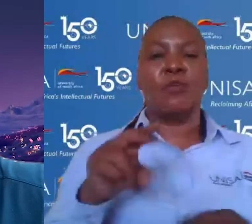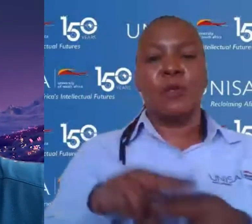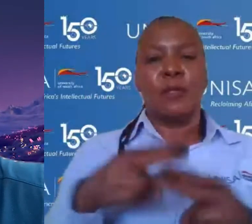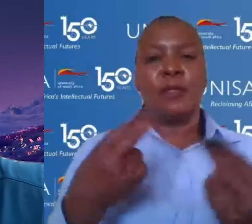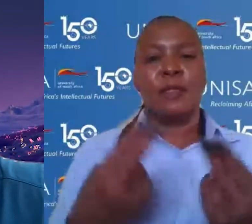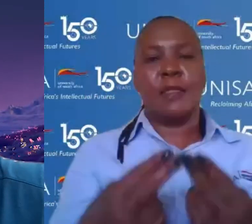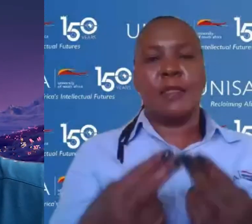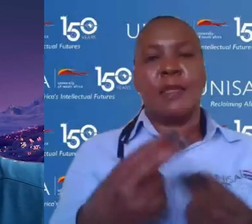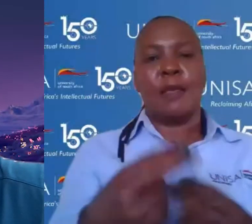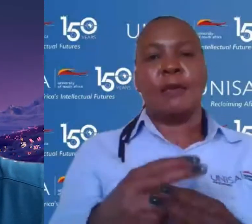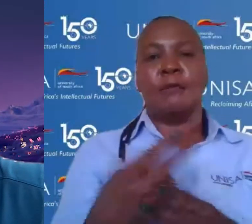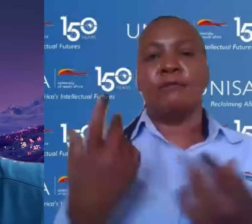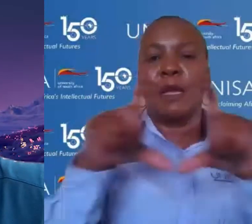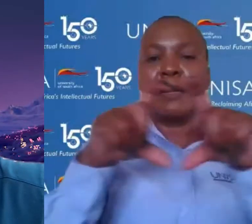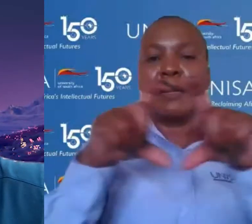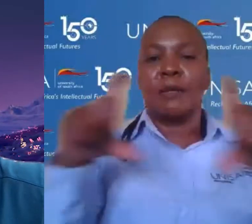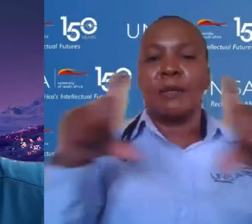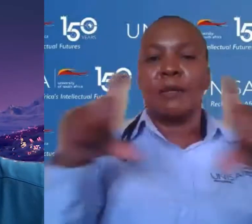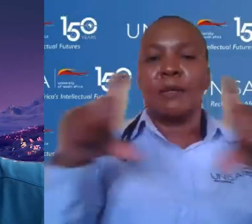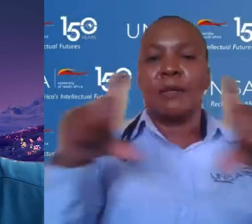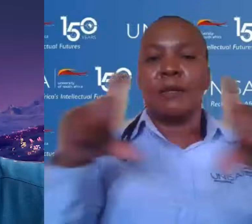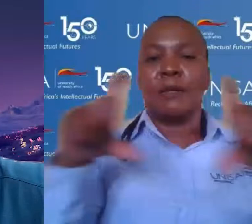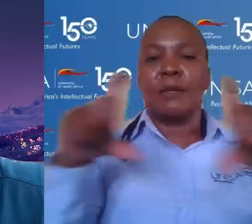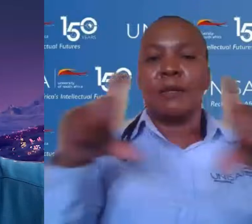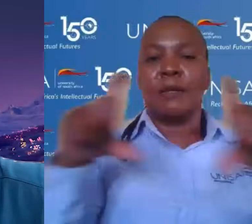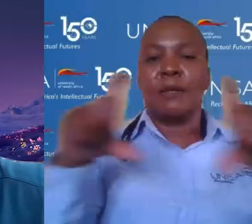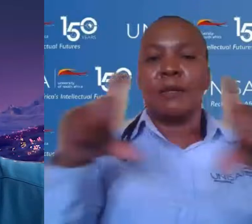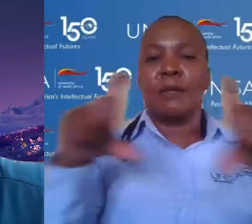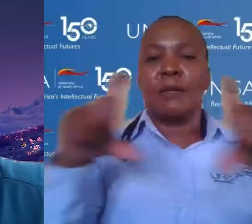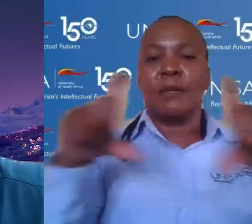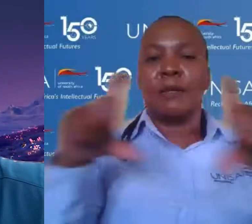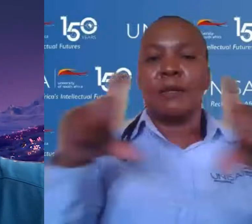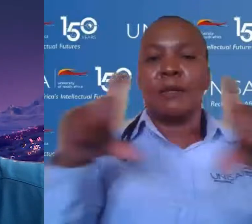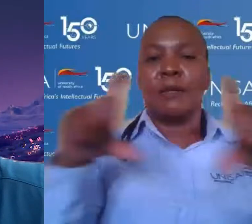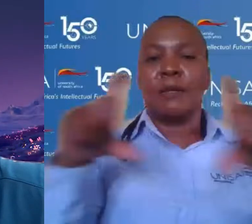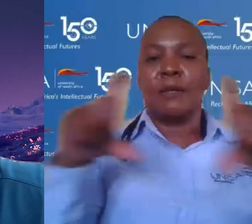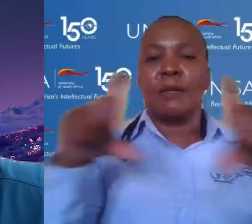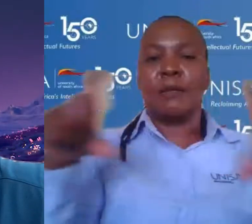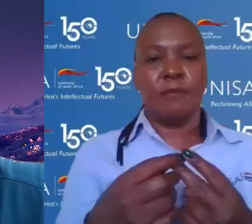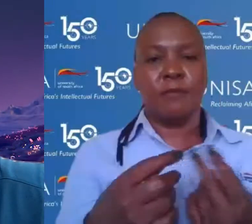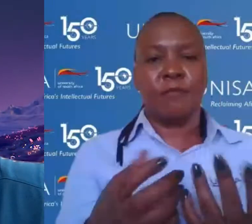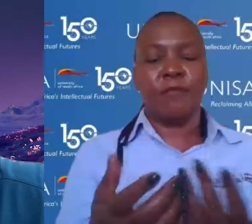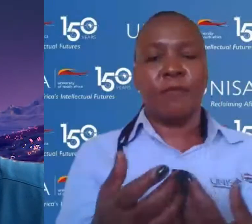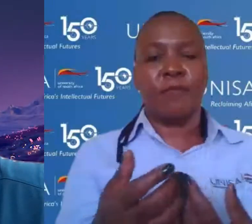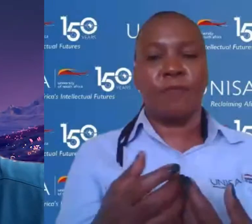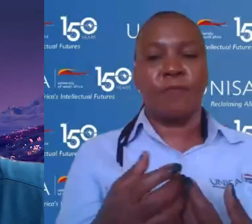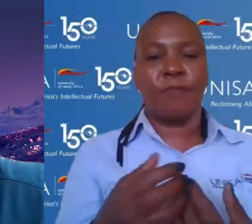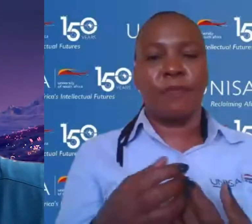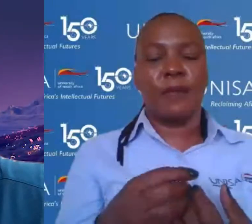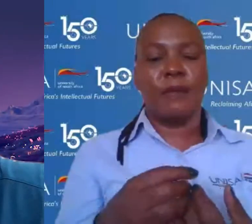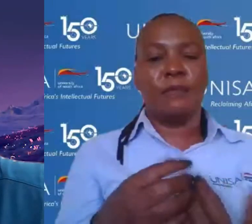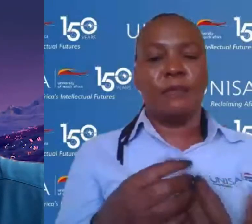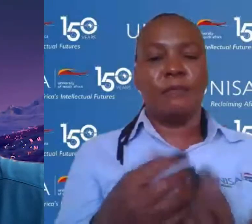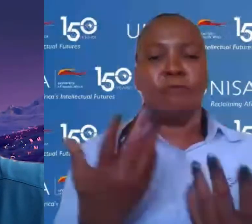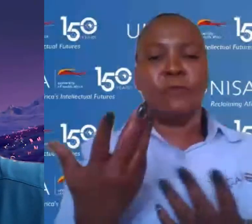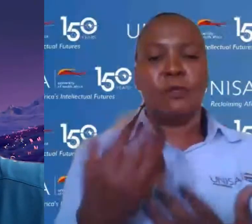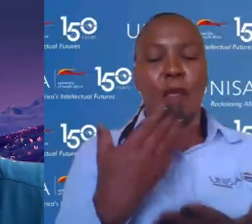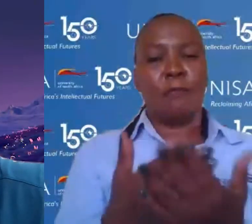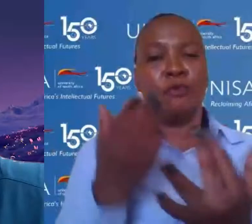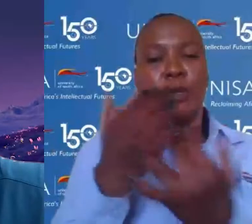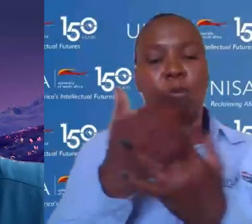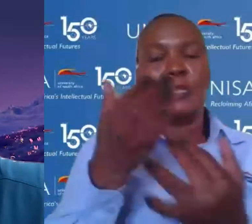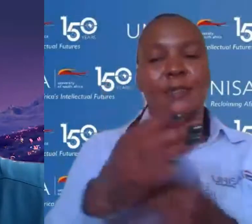Can I get a thumbs up? And if you are seeing thumbs up, so that means you should be able to access the